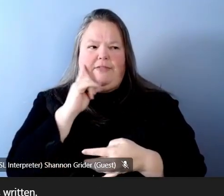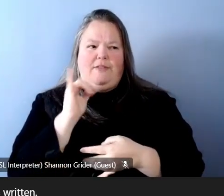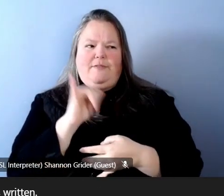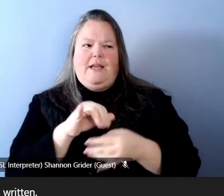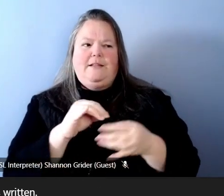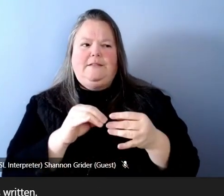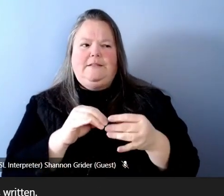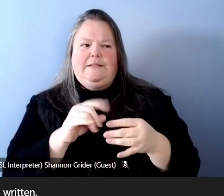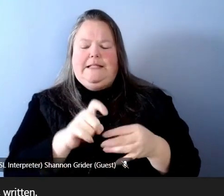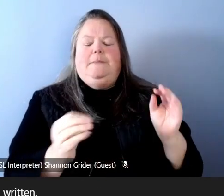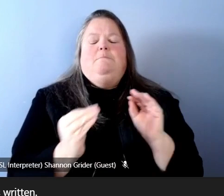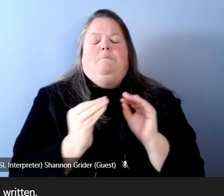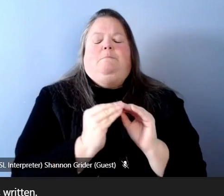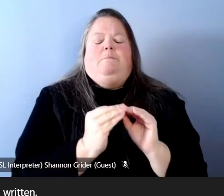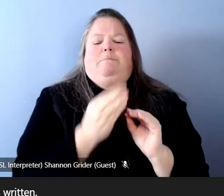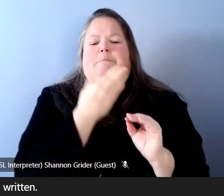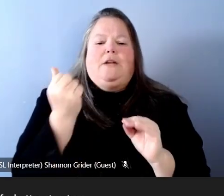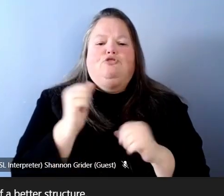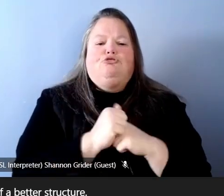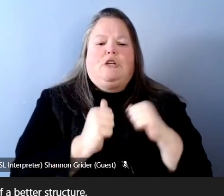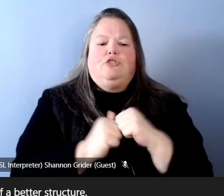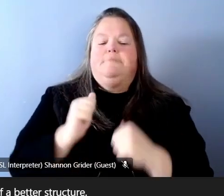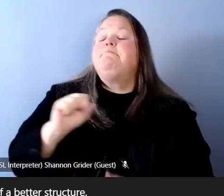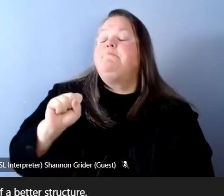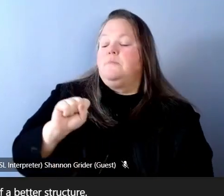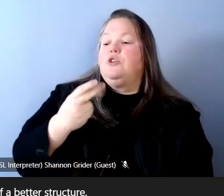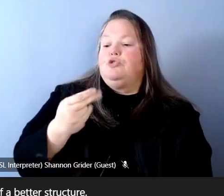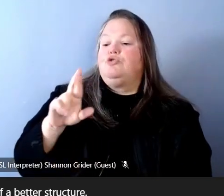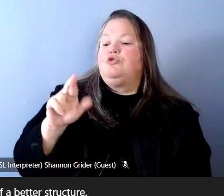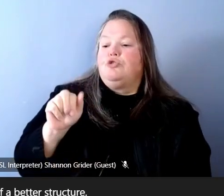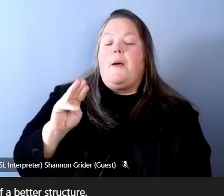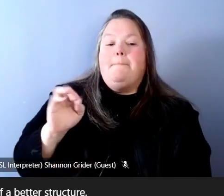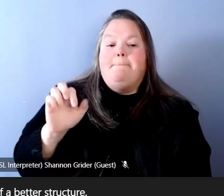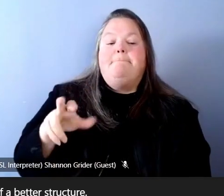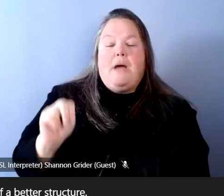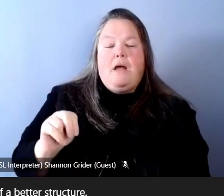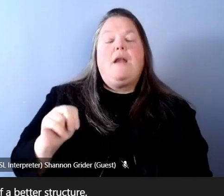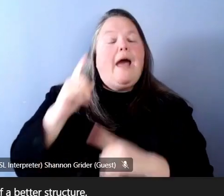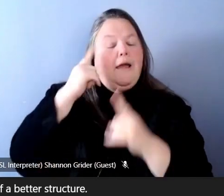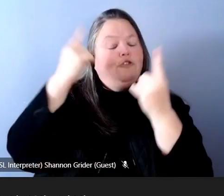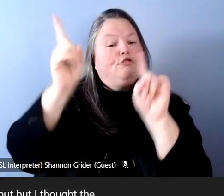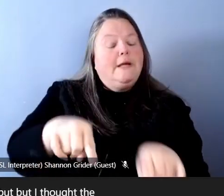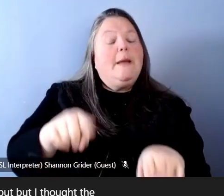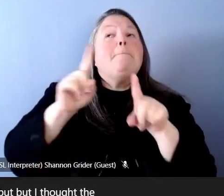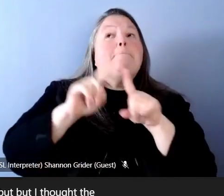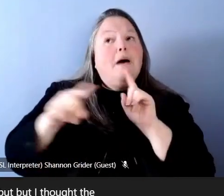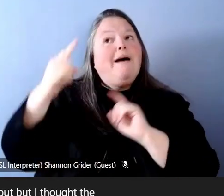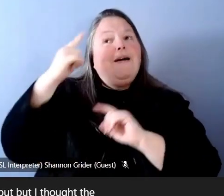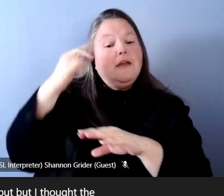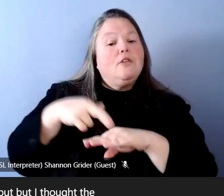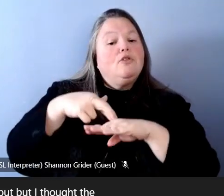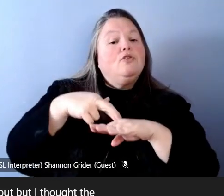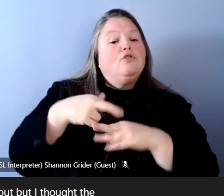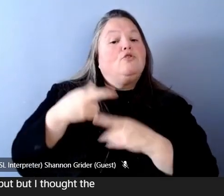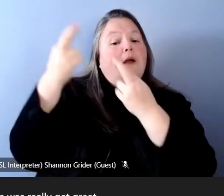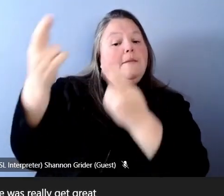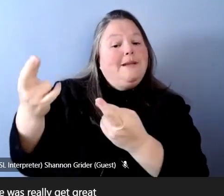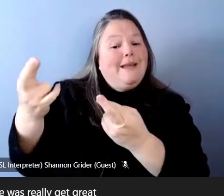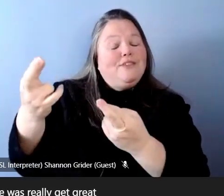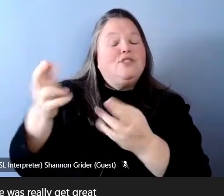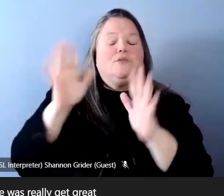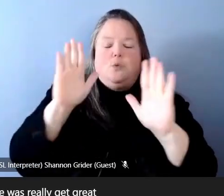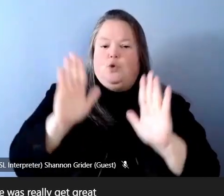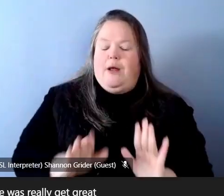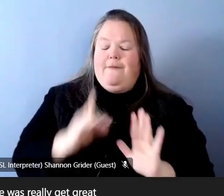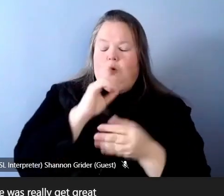better structure. Yeah, I actually agree. I thought but I thought the recommendations and everything else was really great for number 1. But